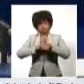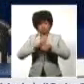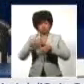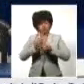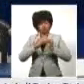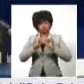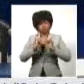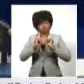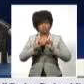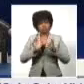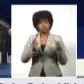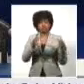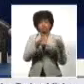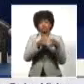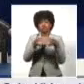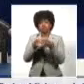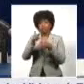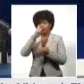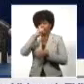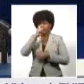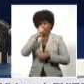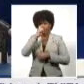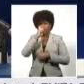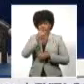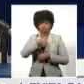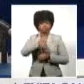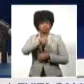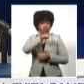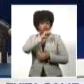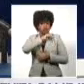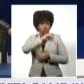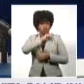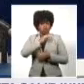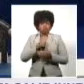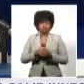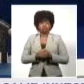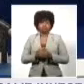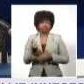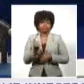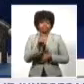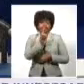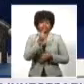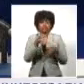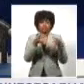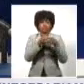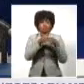By age groups, the age group with the most cases yesterday